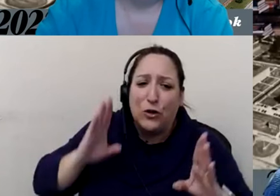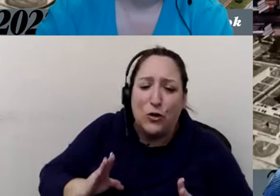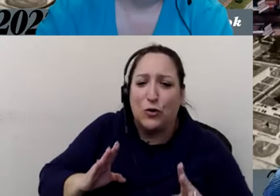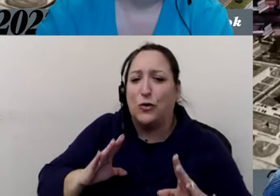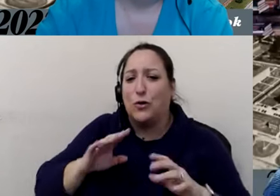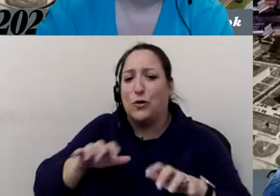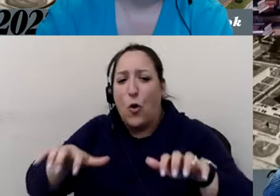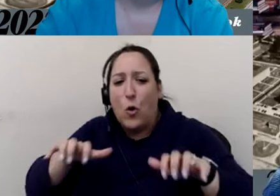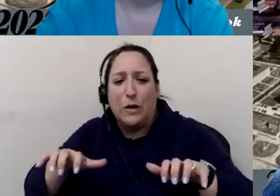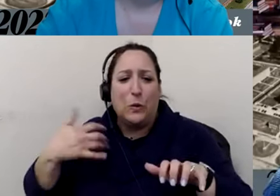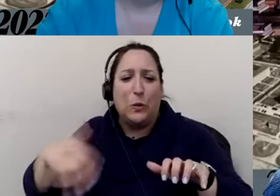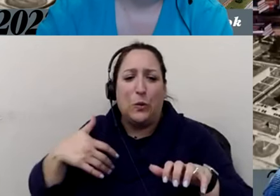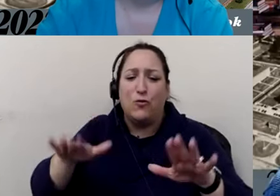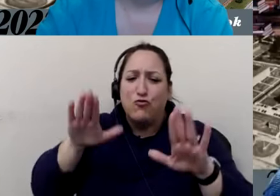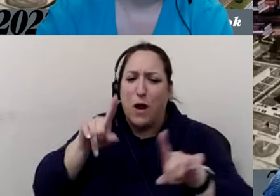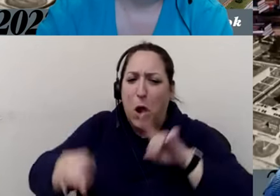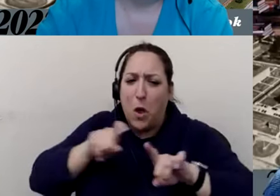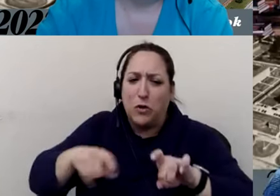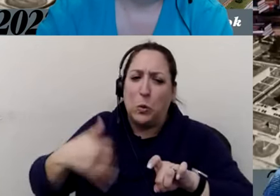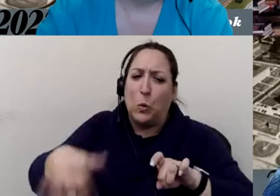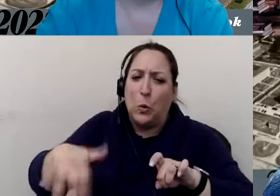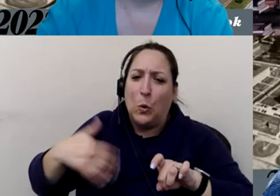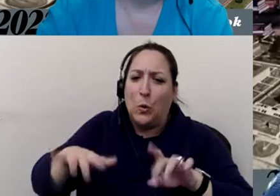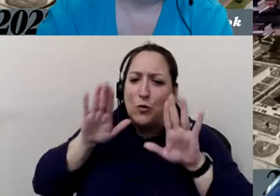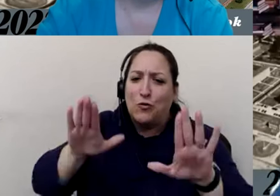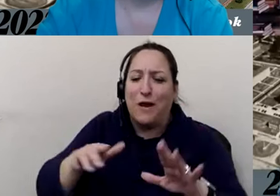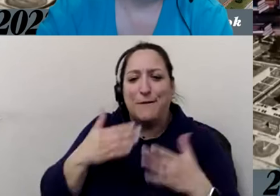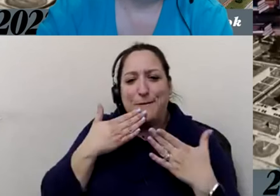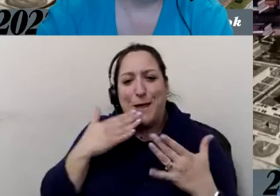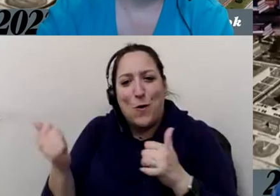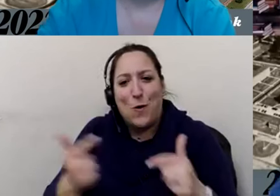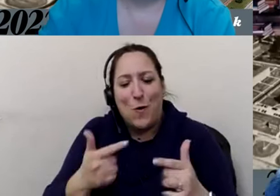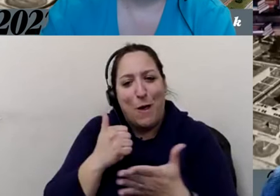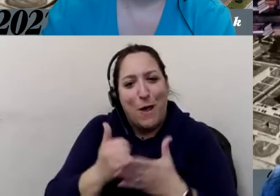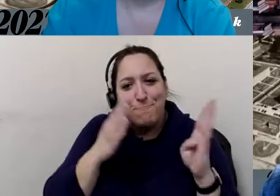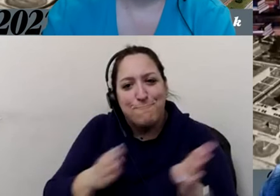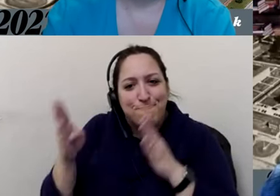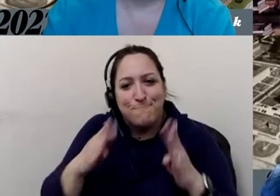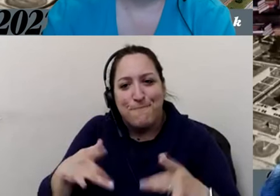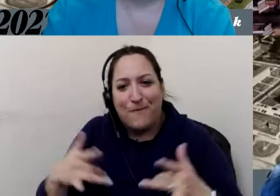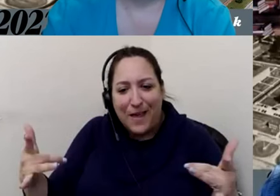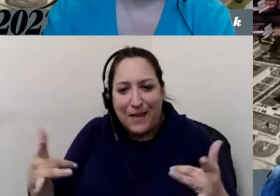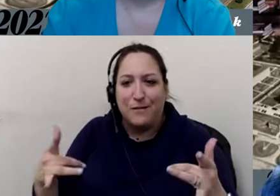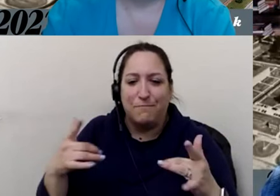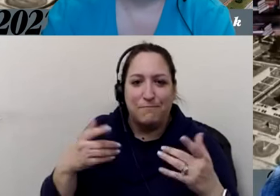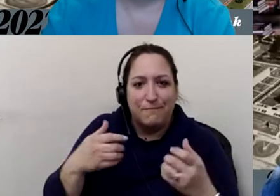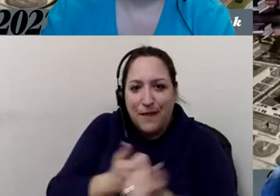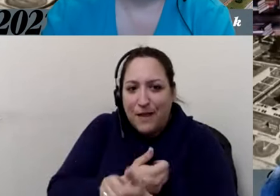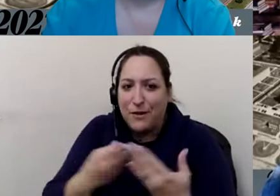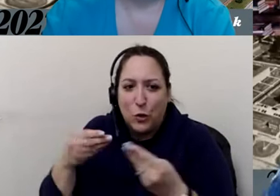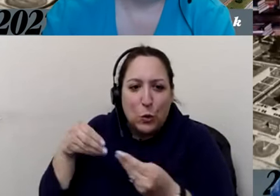our audience, there were so many great questions. I would like to thank everyone who helped organize this event and ensure that everything runs